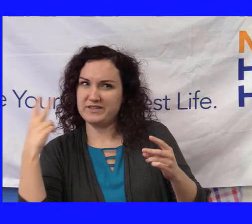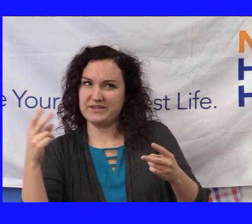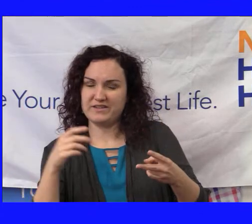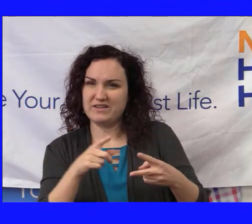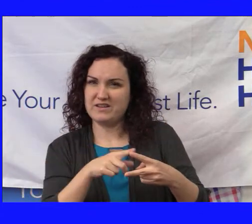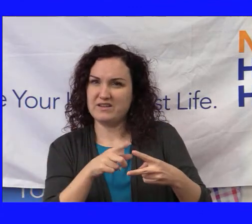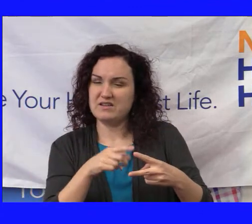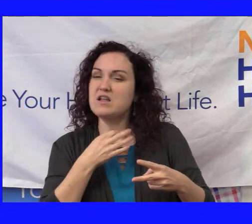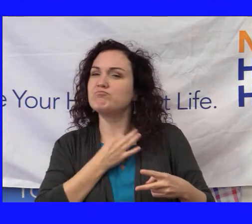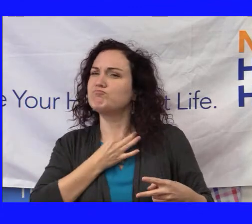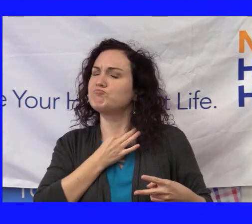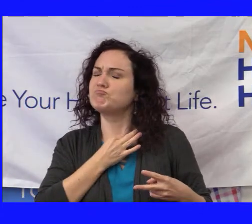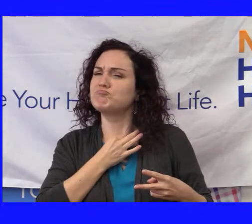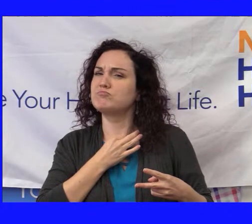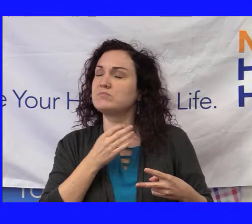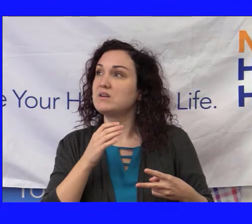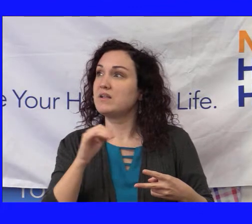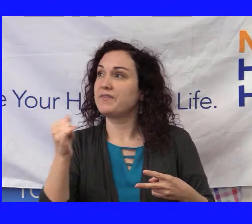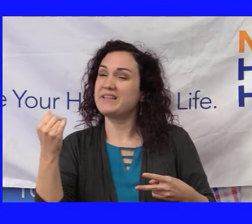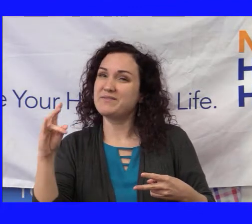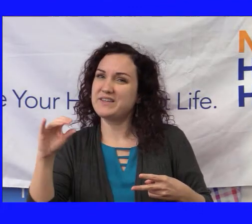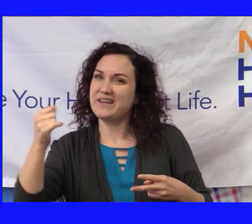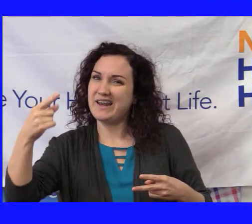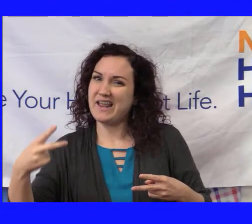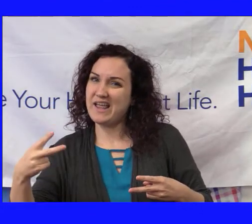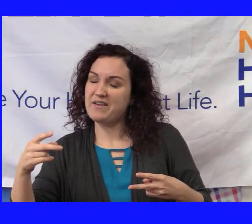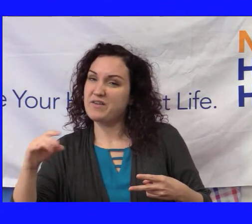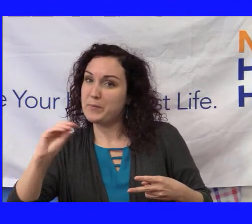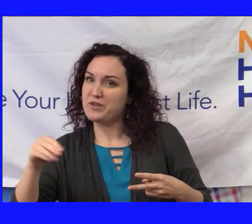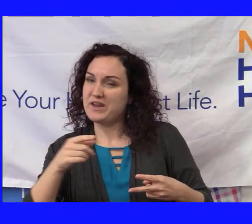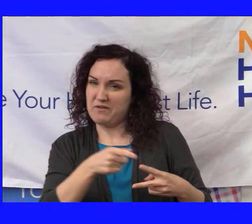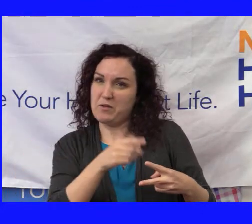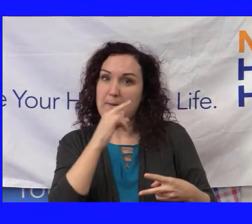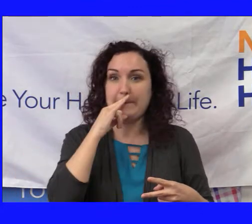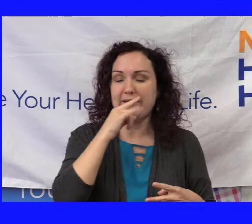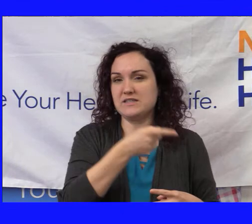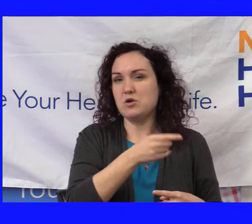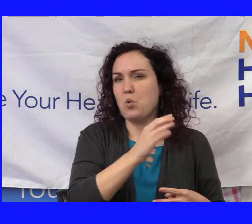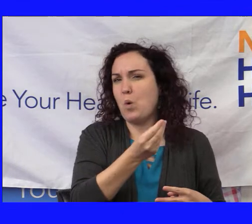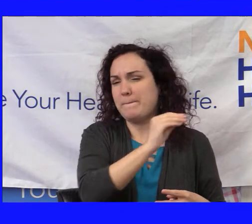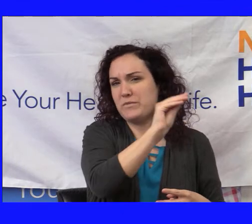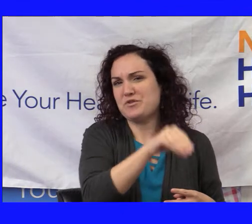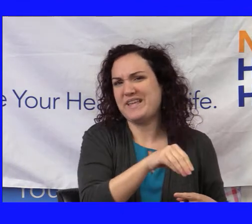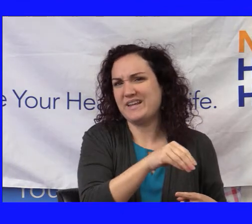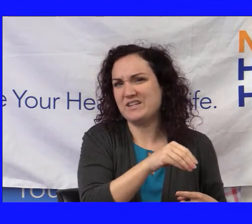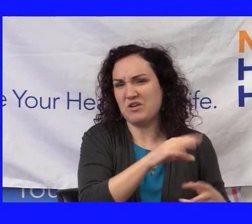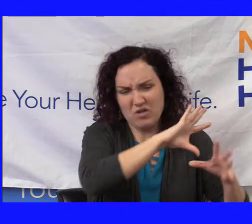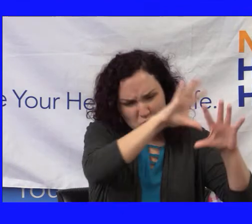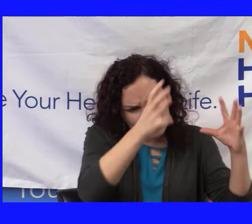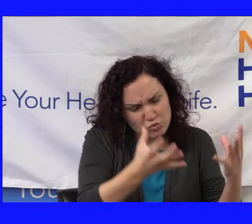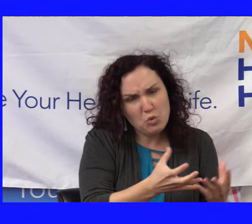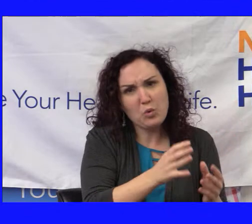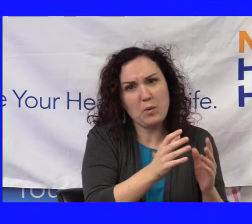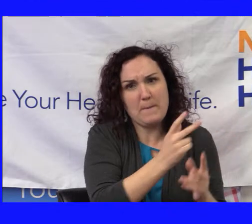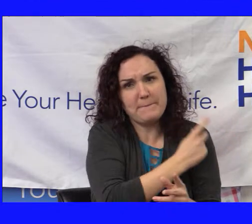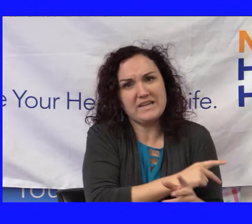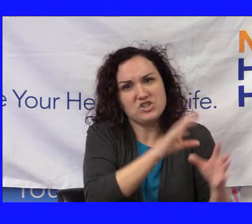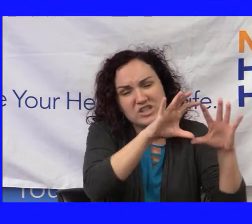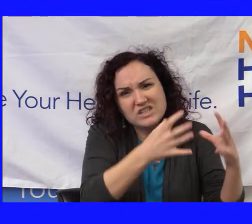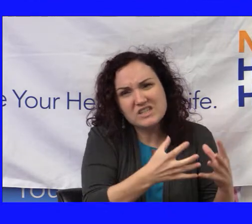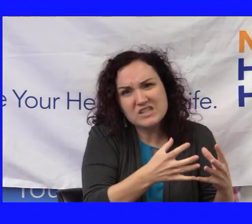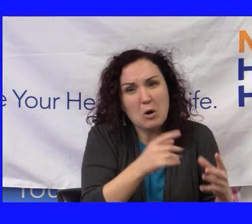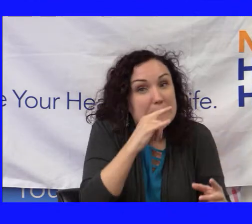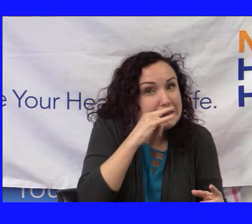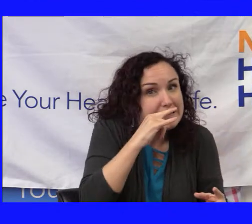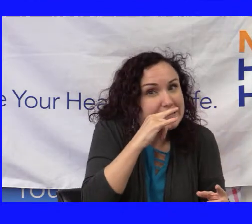would that 17.5% of pediatrics, what percentage of our total patient population are